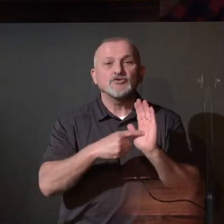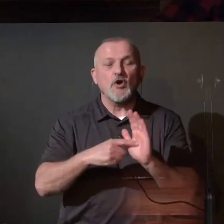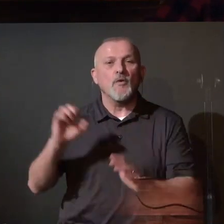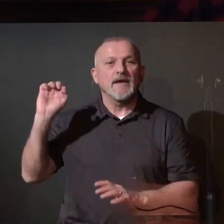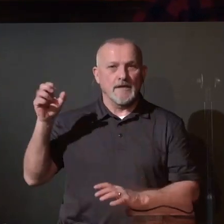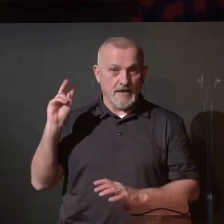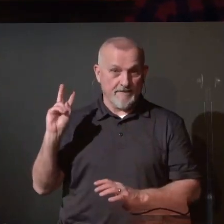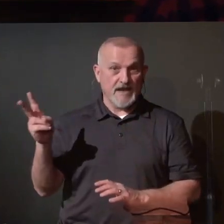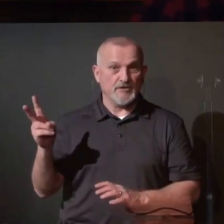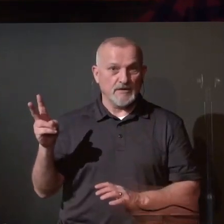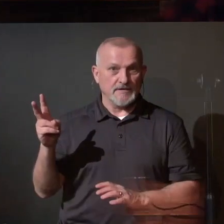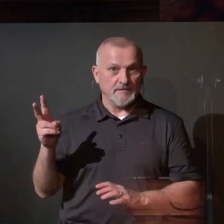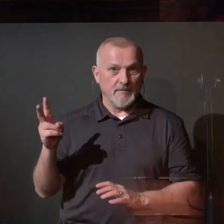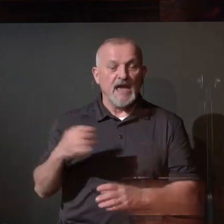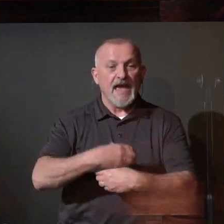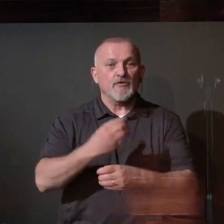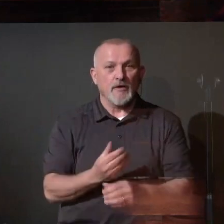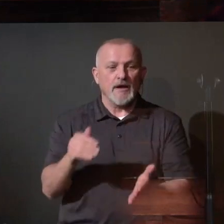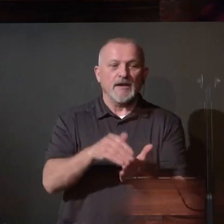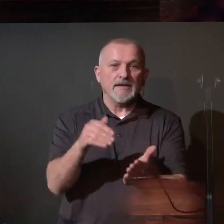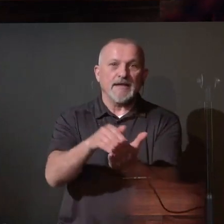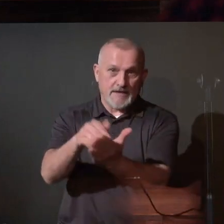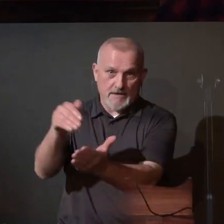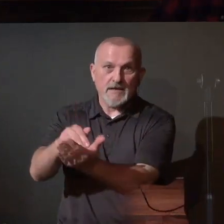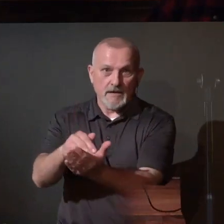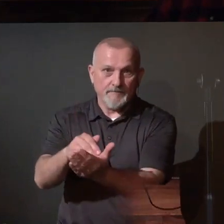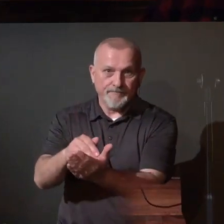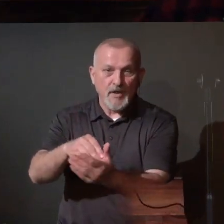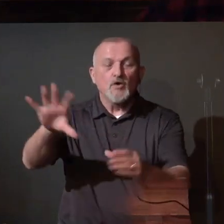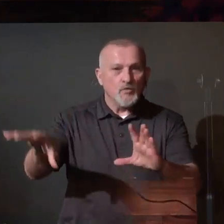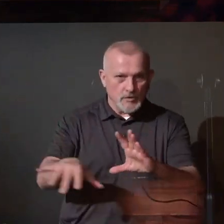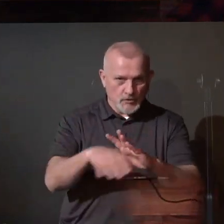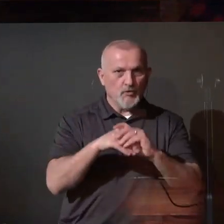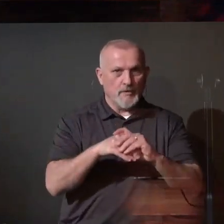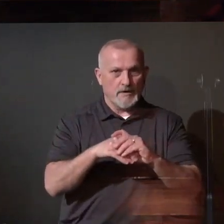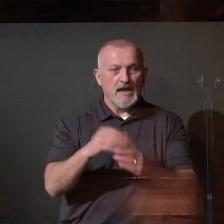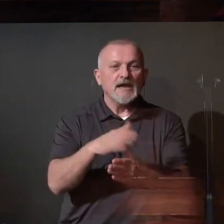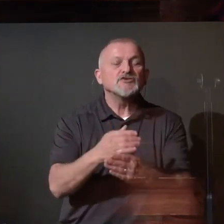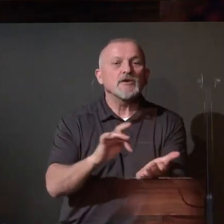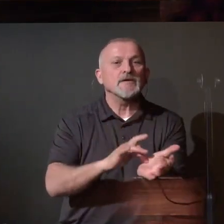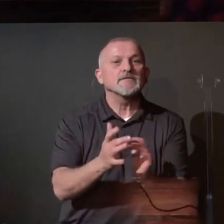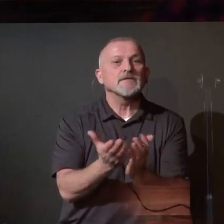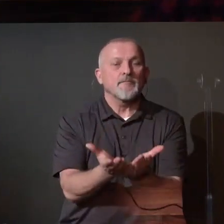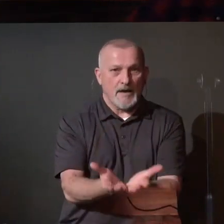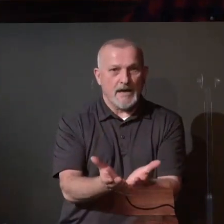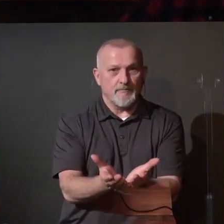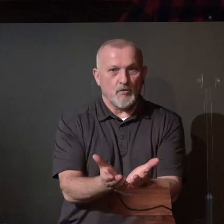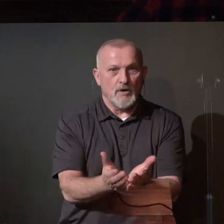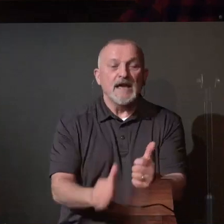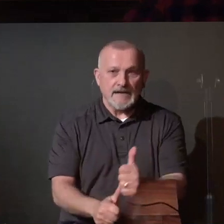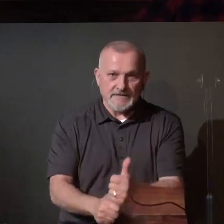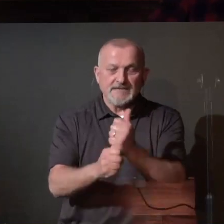replicating. Will you join in embracing the Word? Will you join in assisting me and other churches